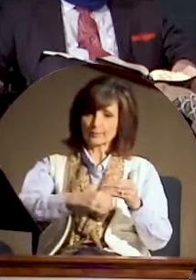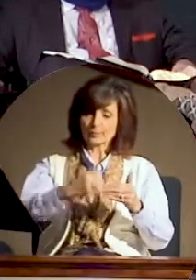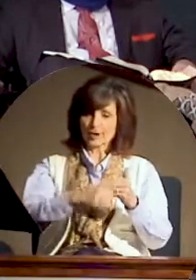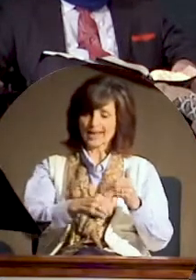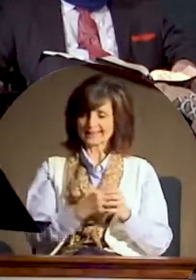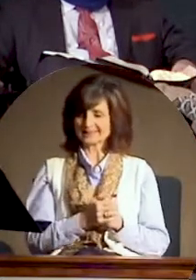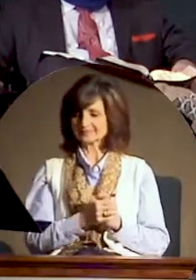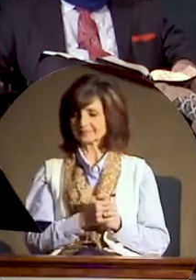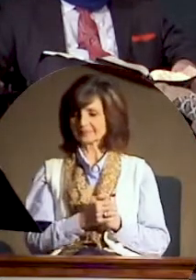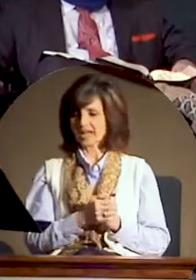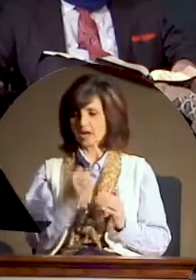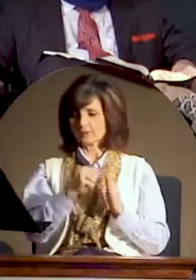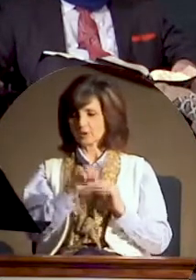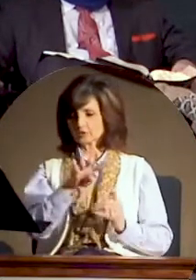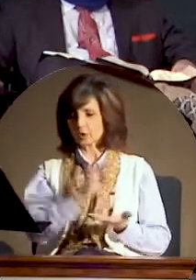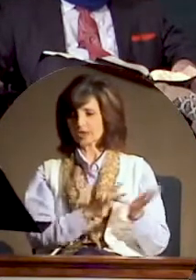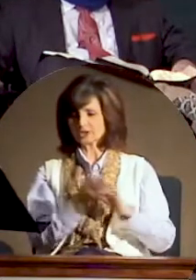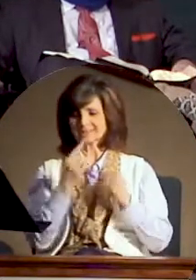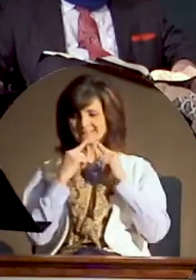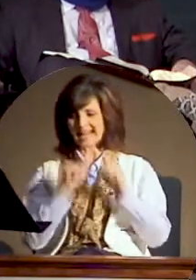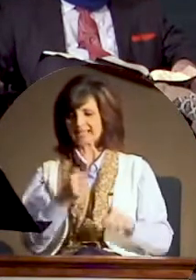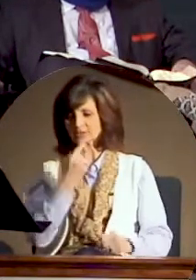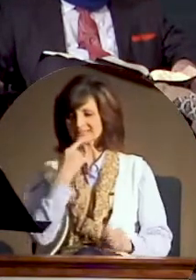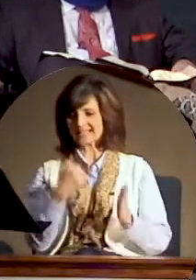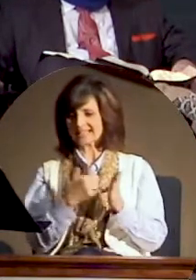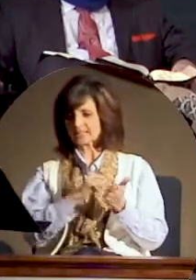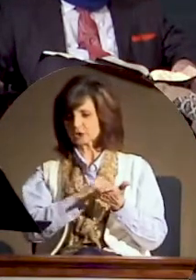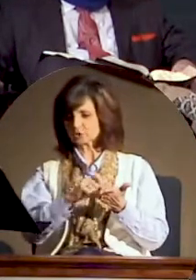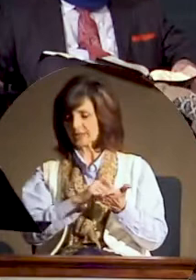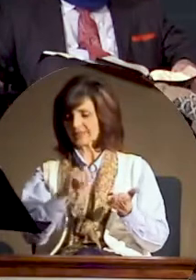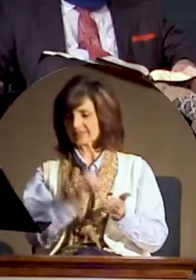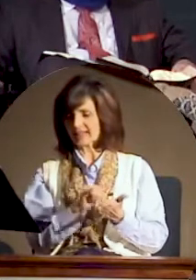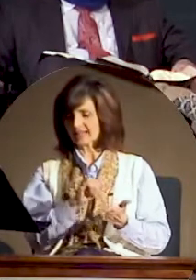And verse number 4, Jesus answered, saying, "It is written,